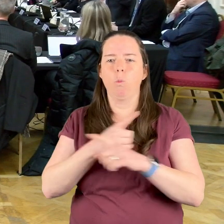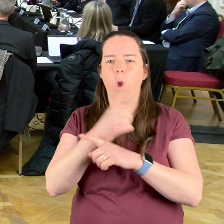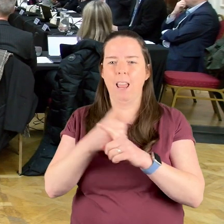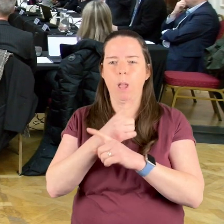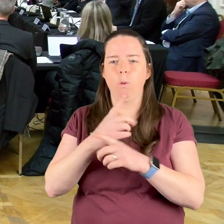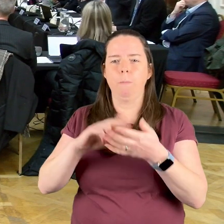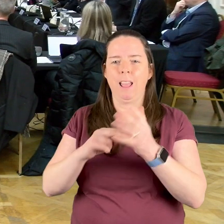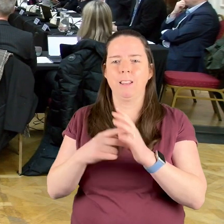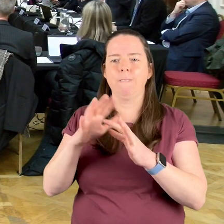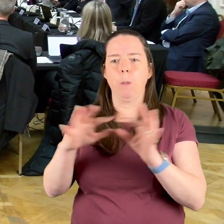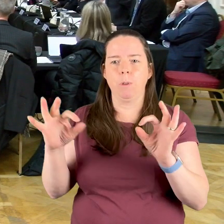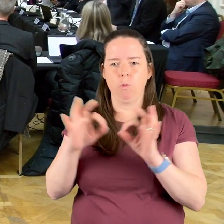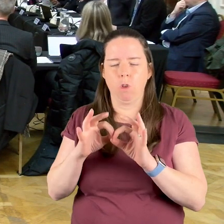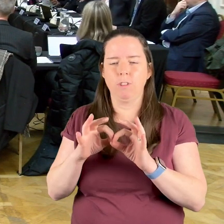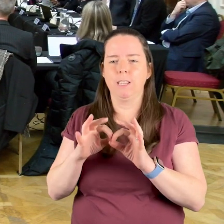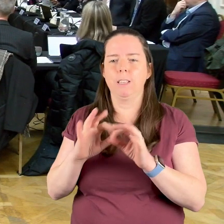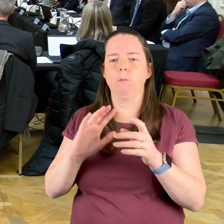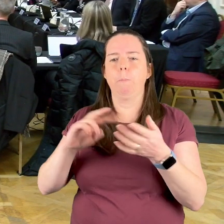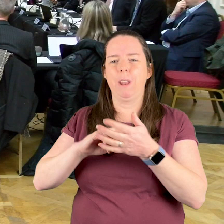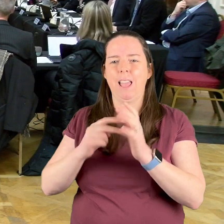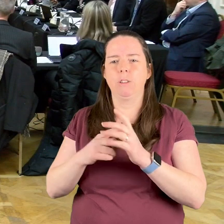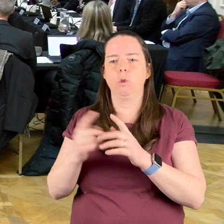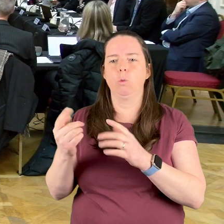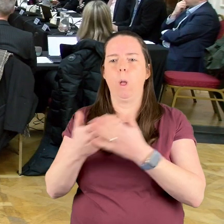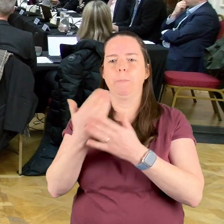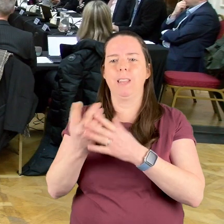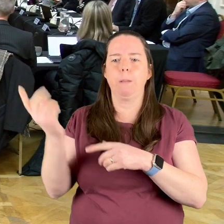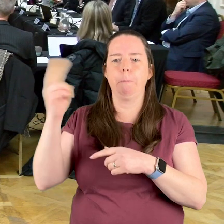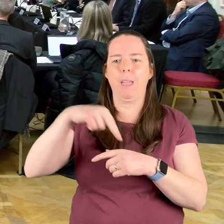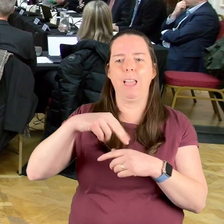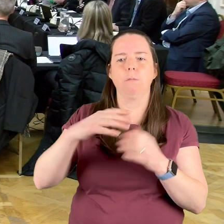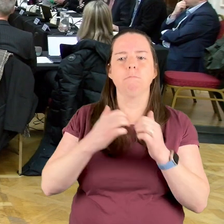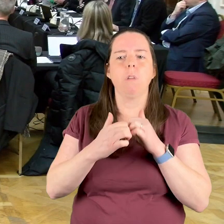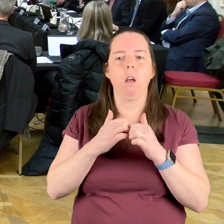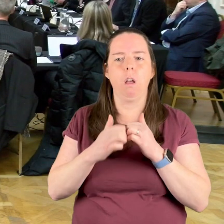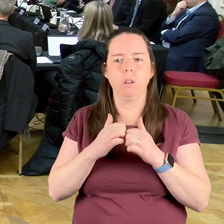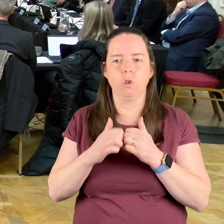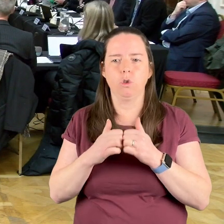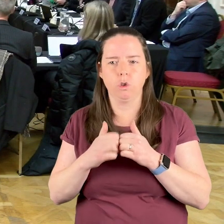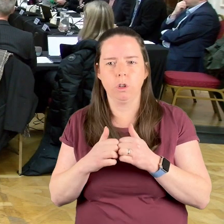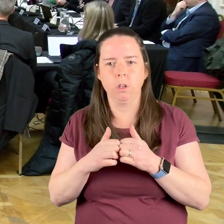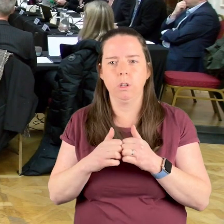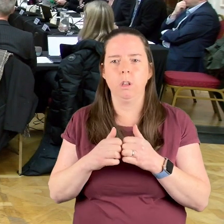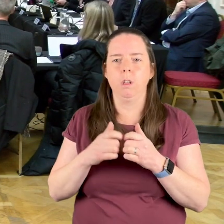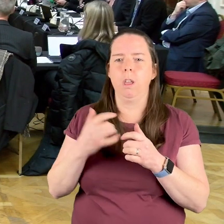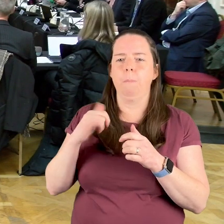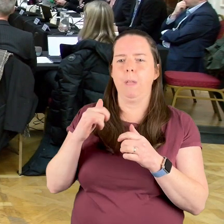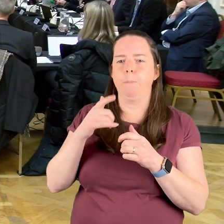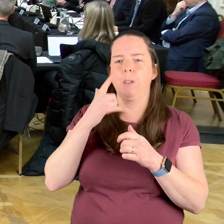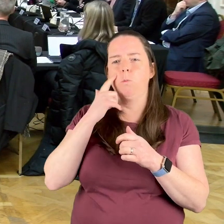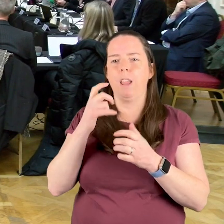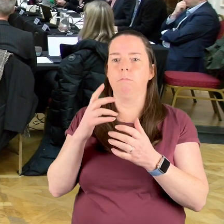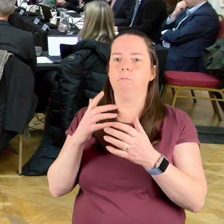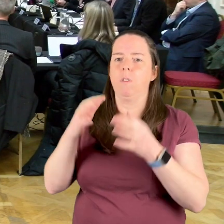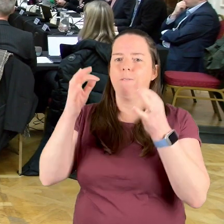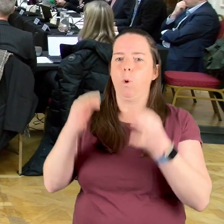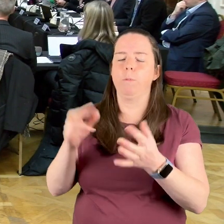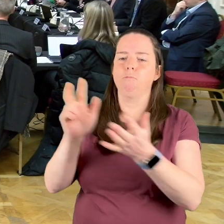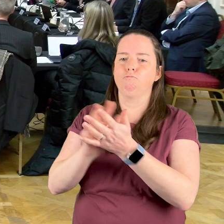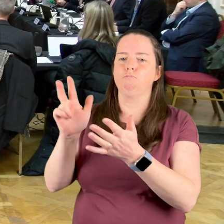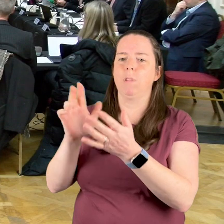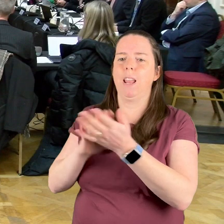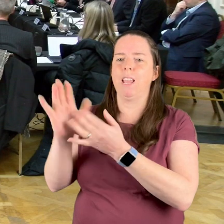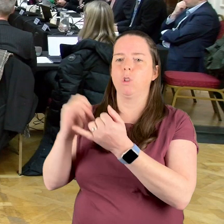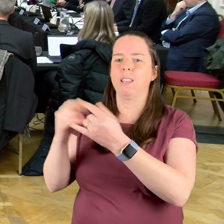February, and indeed we plan to bring an update back in March, and we may also do when it's formally ratified by NHS England. So I